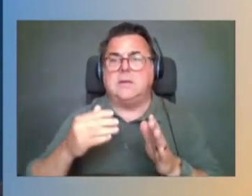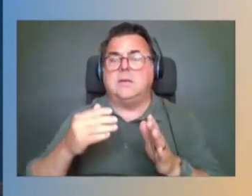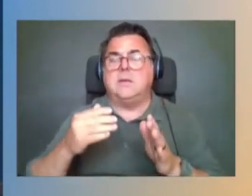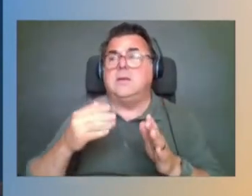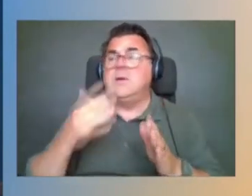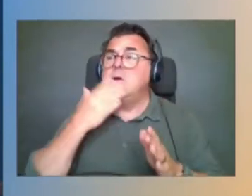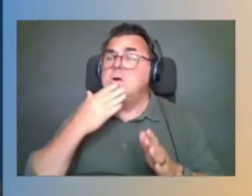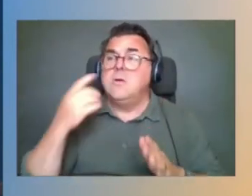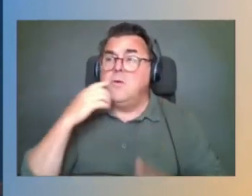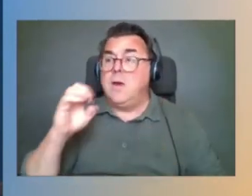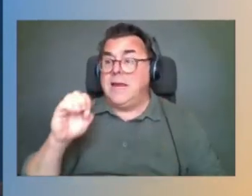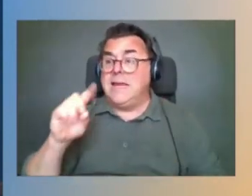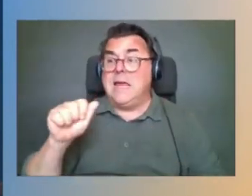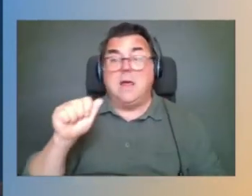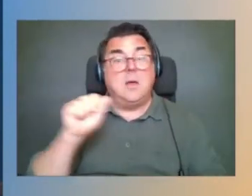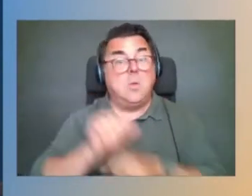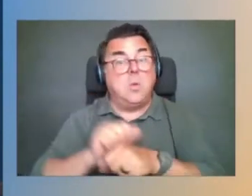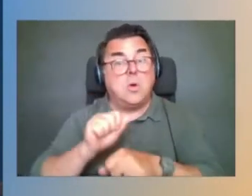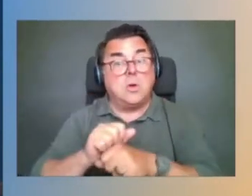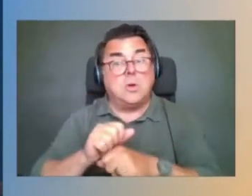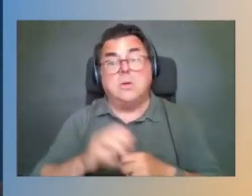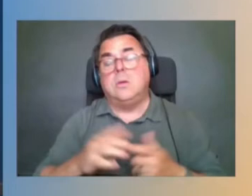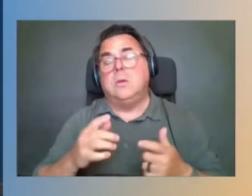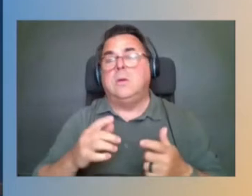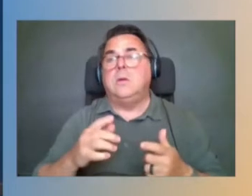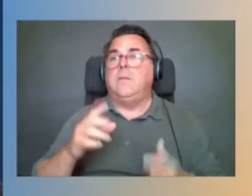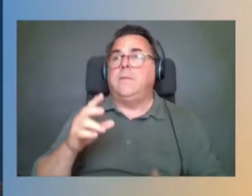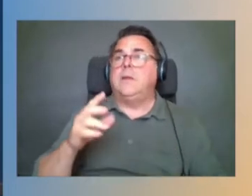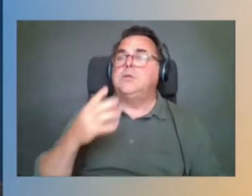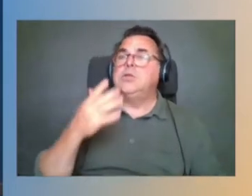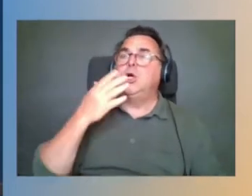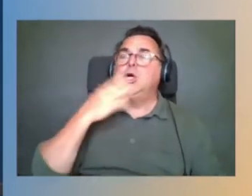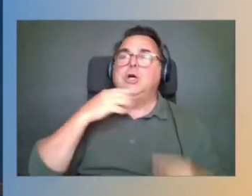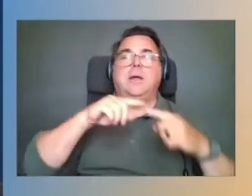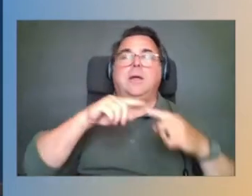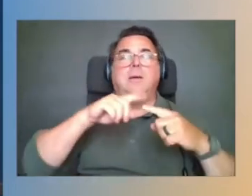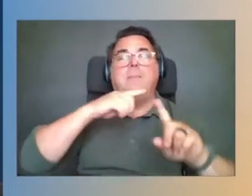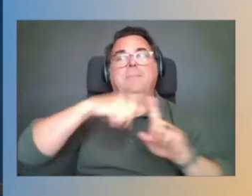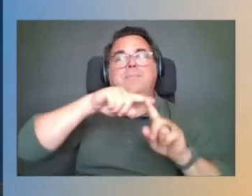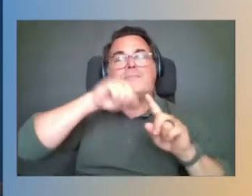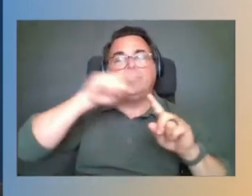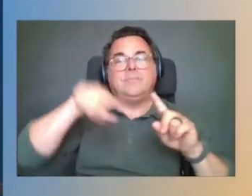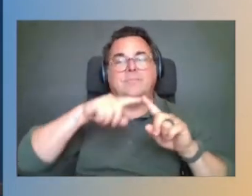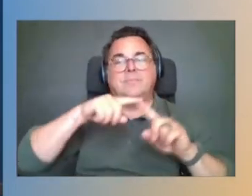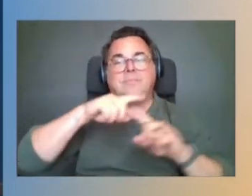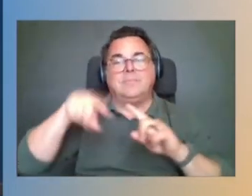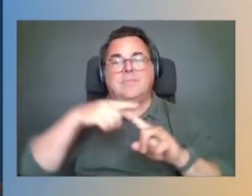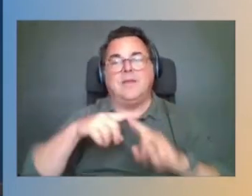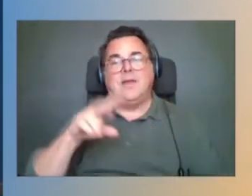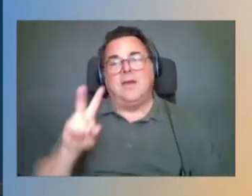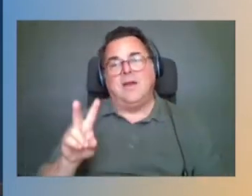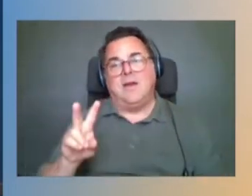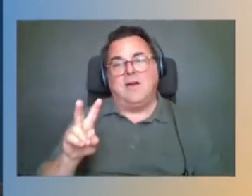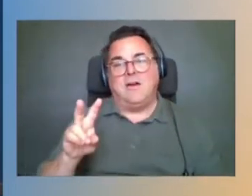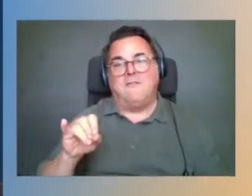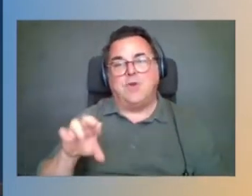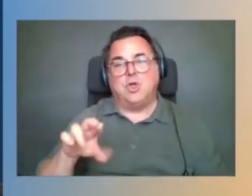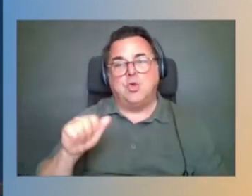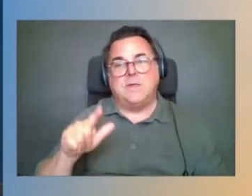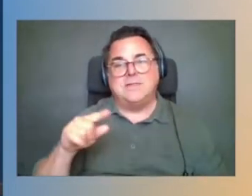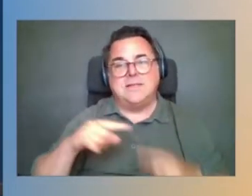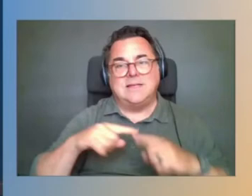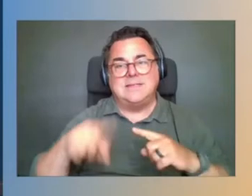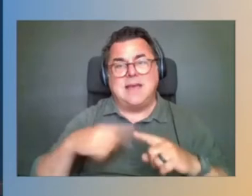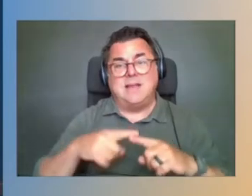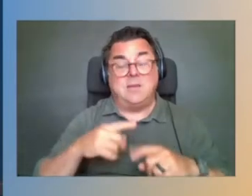work. Yeah. It's been a great virtuous cycle because one, we benefit a lot from making use of EC2 and all of the flexibility